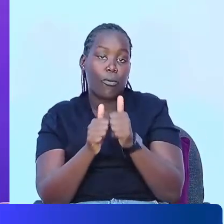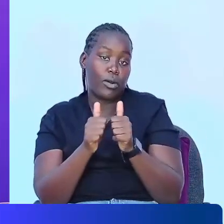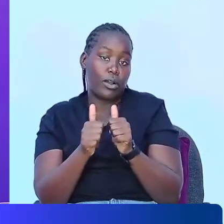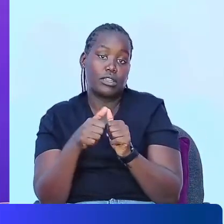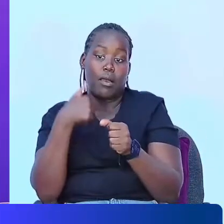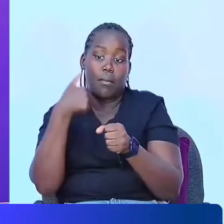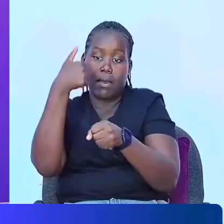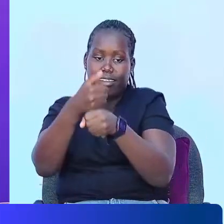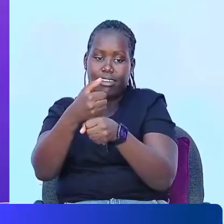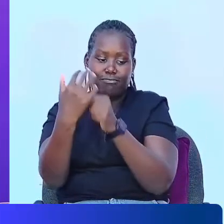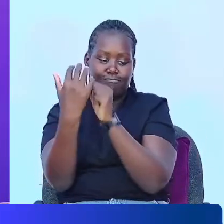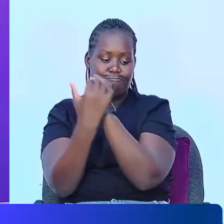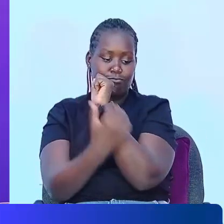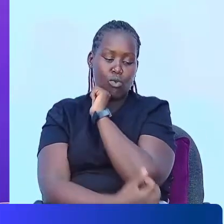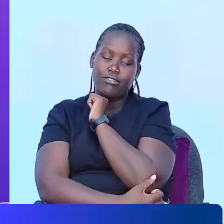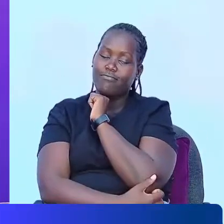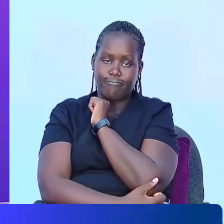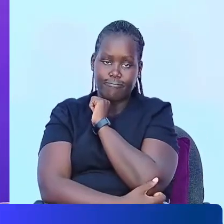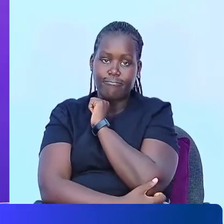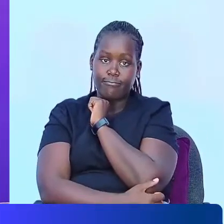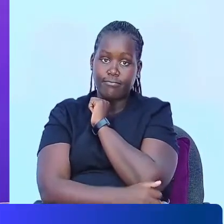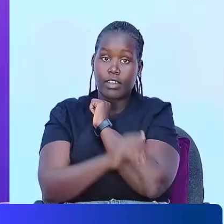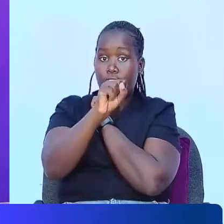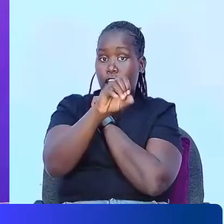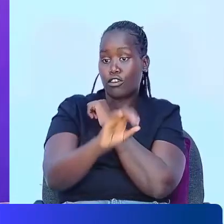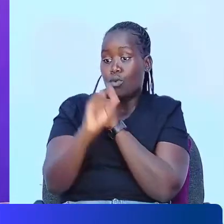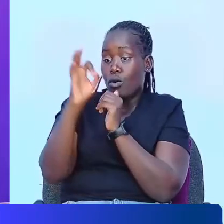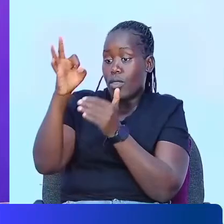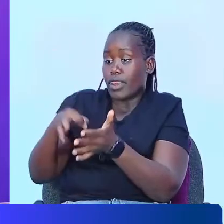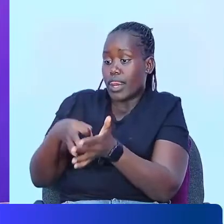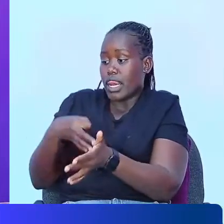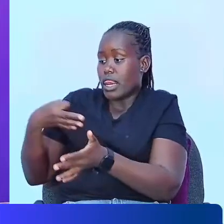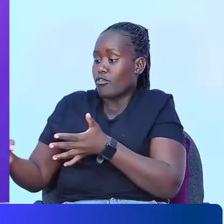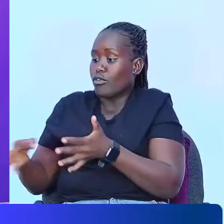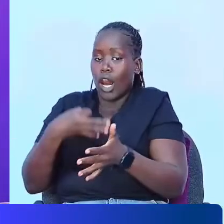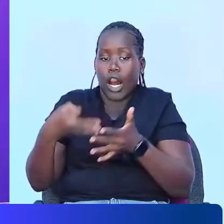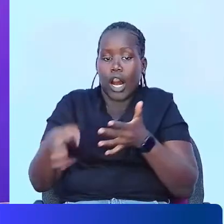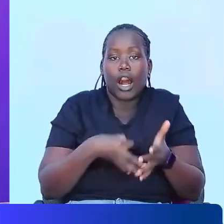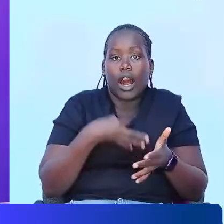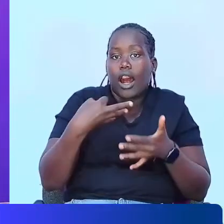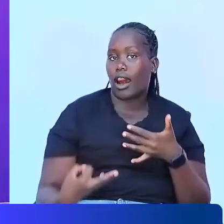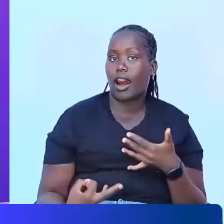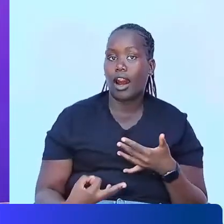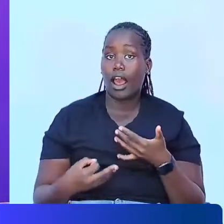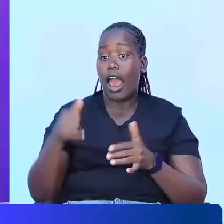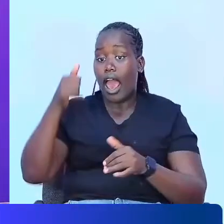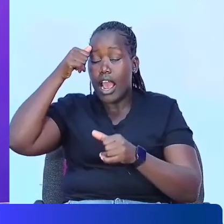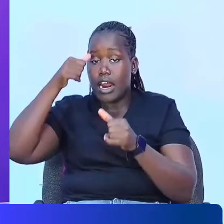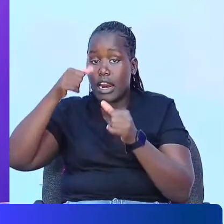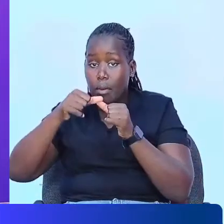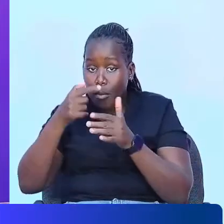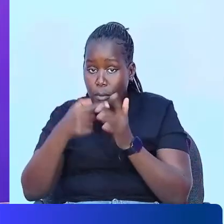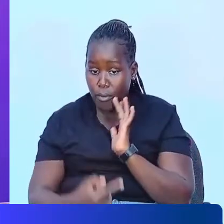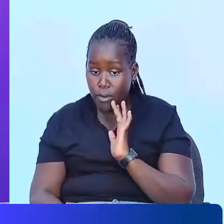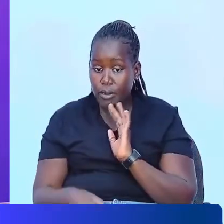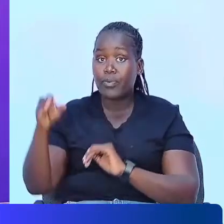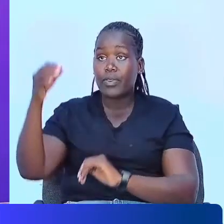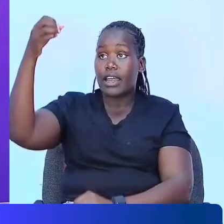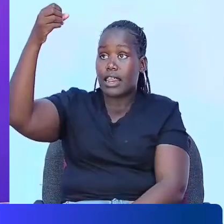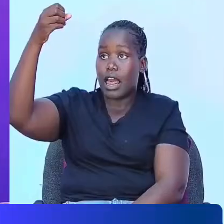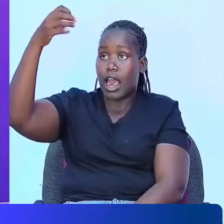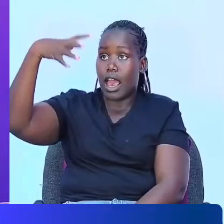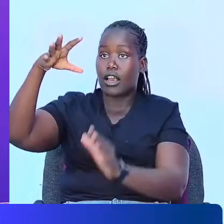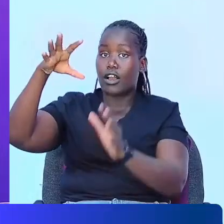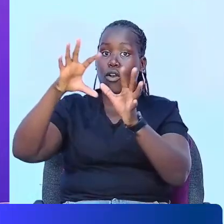done poorly. So they are falling left, right, center. And you remember, the electricity connection